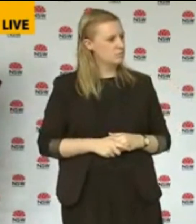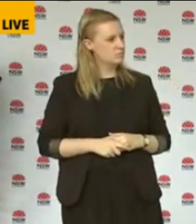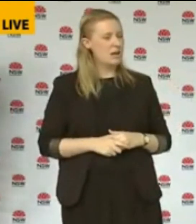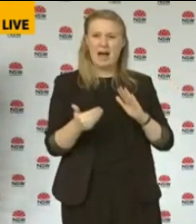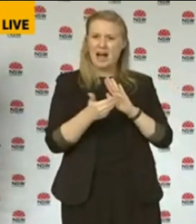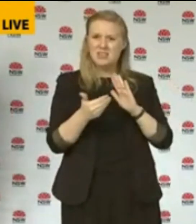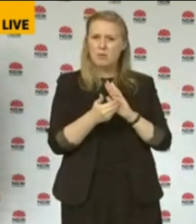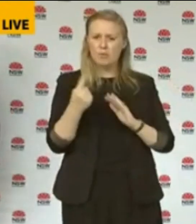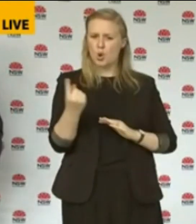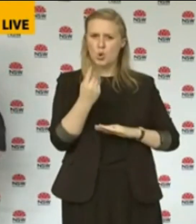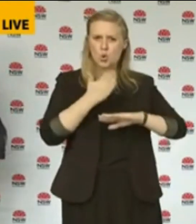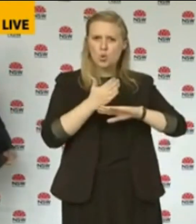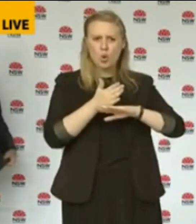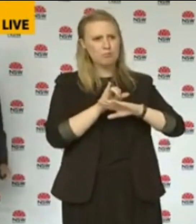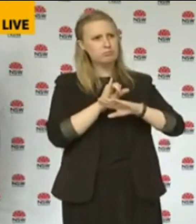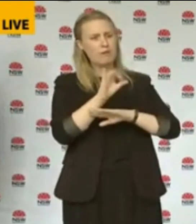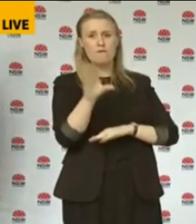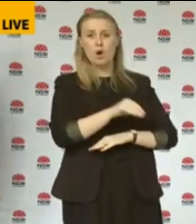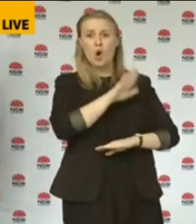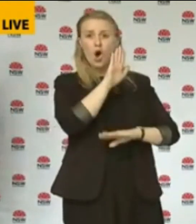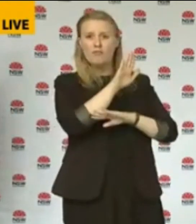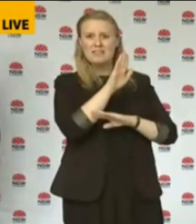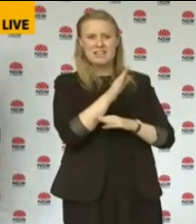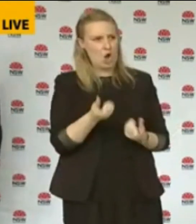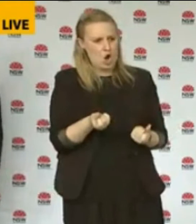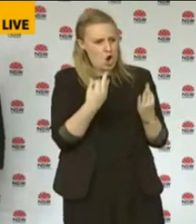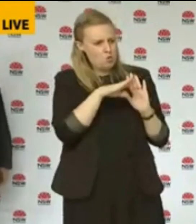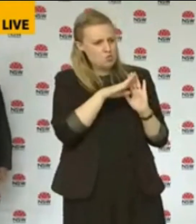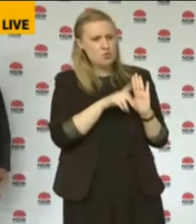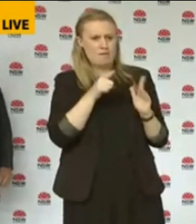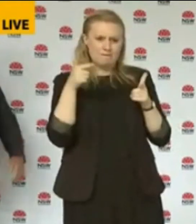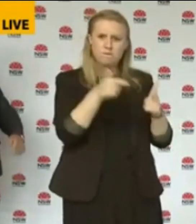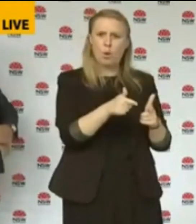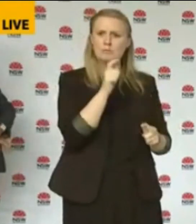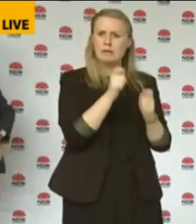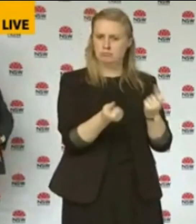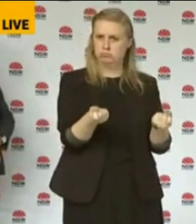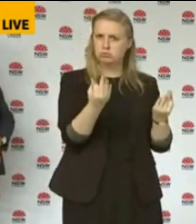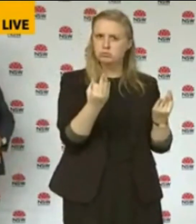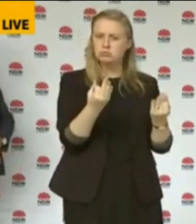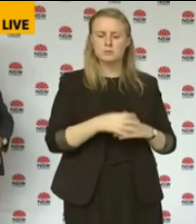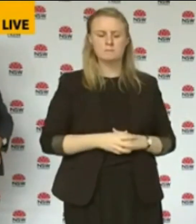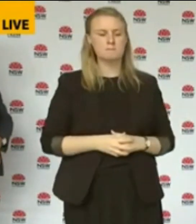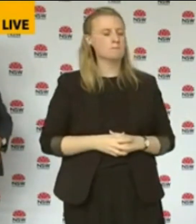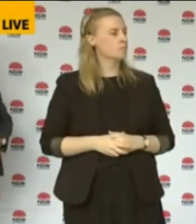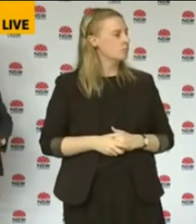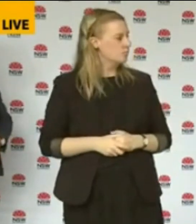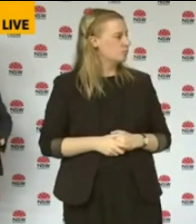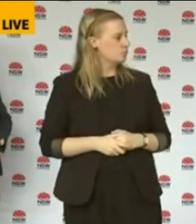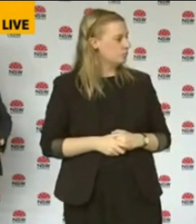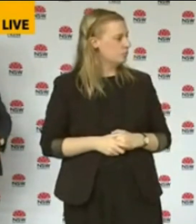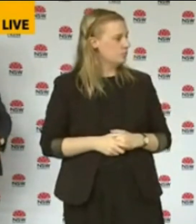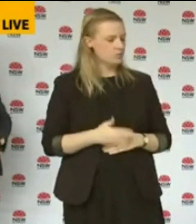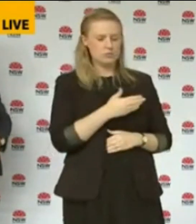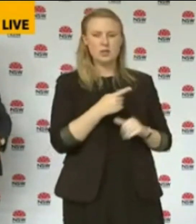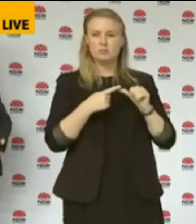have their staff tested when they come into New South Wales, do they? So just to be clear, the process that's in place is that all